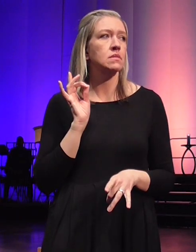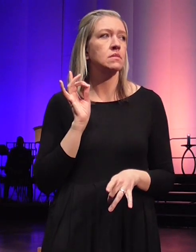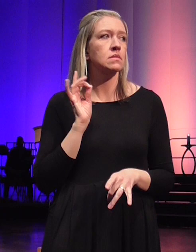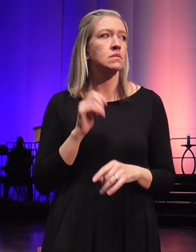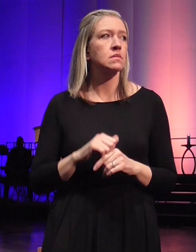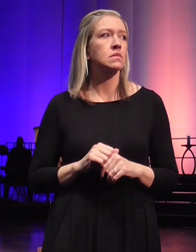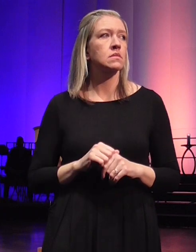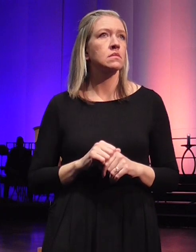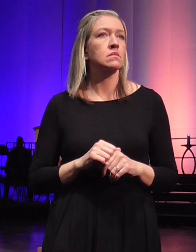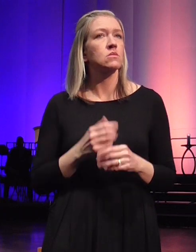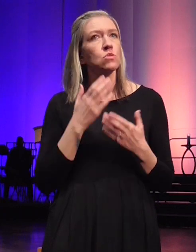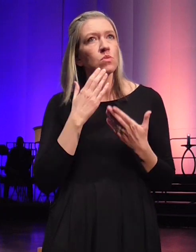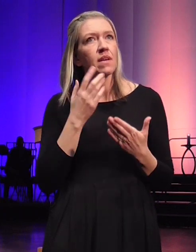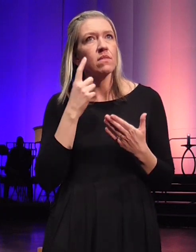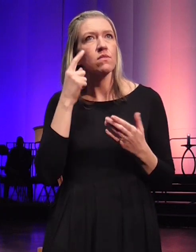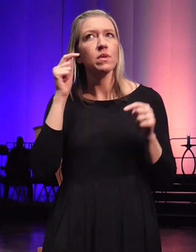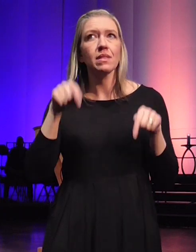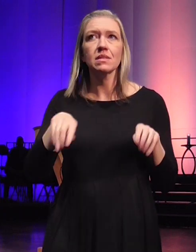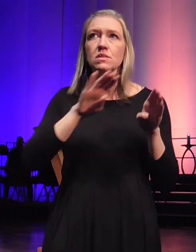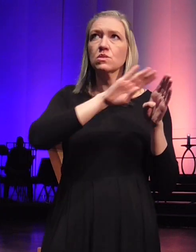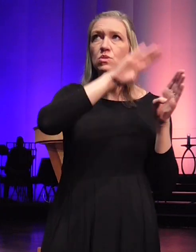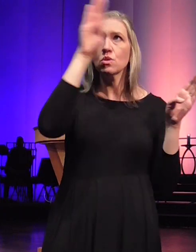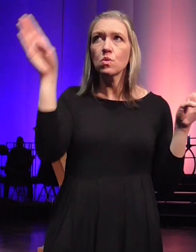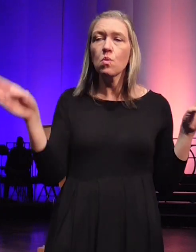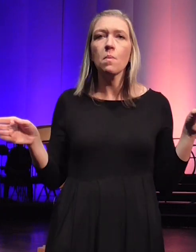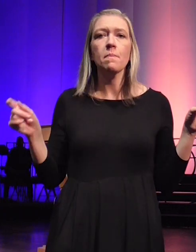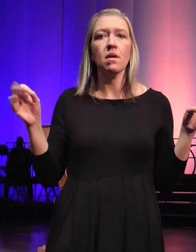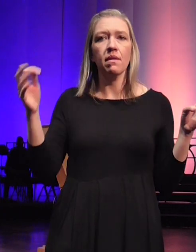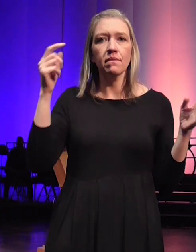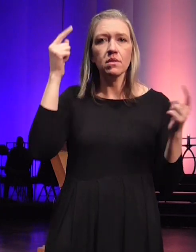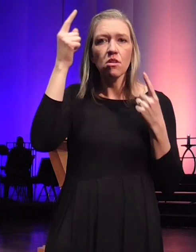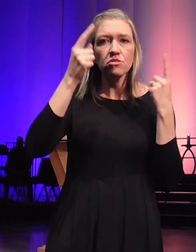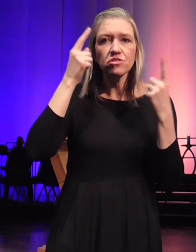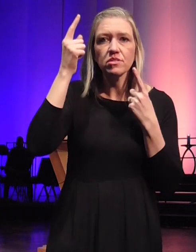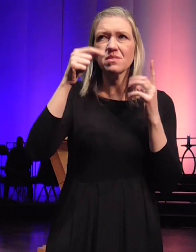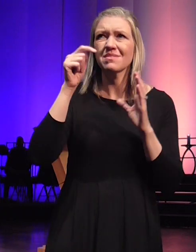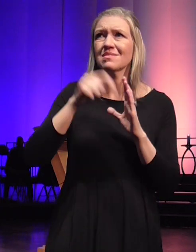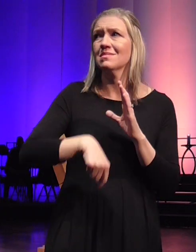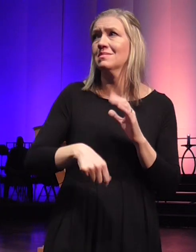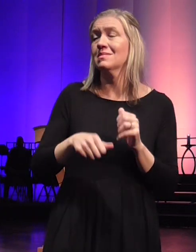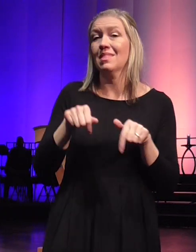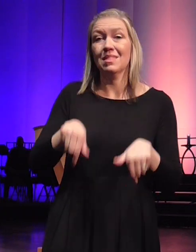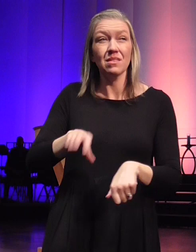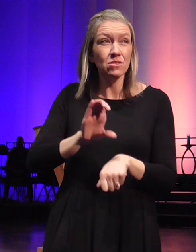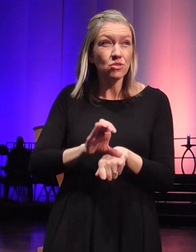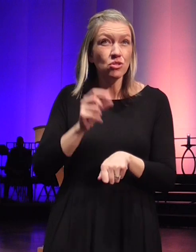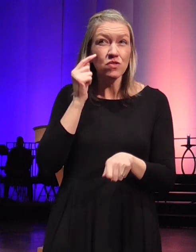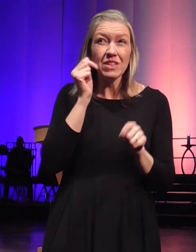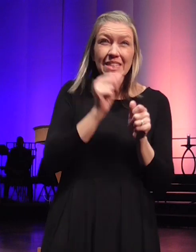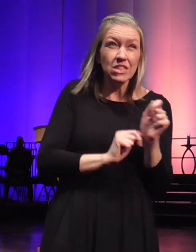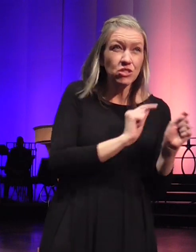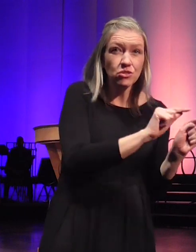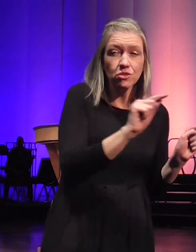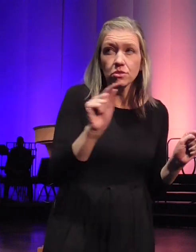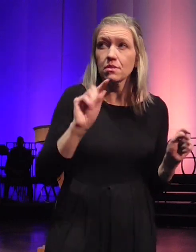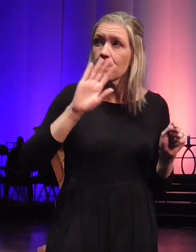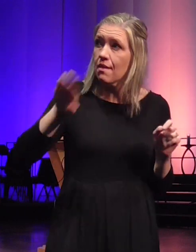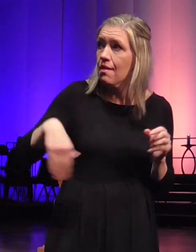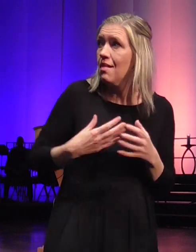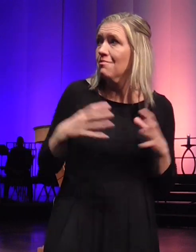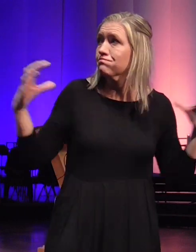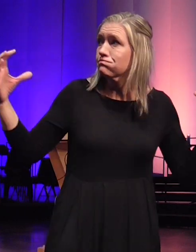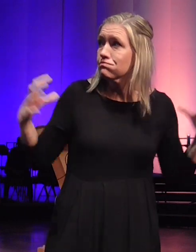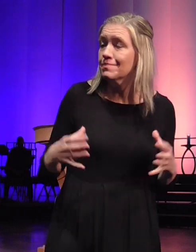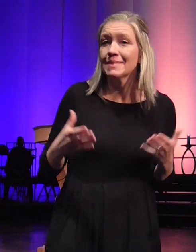I'm grateful for this dome of consciousness, Mile High Church, for each one of you, all of us gathered here and everyone